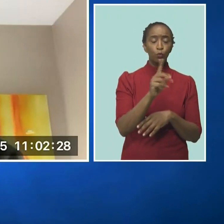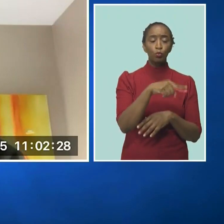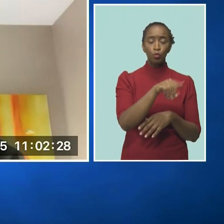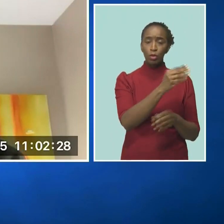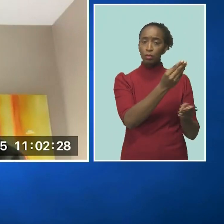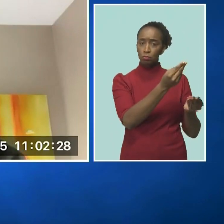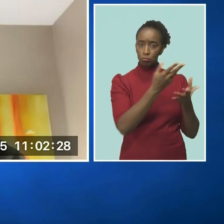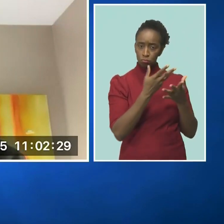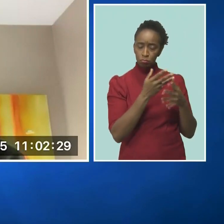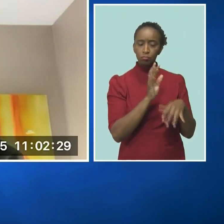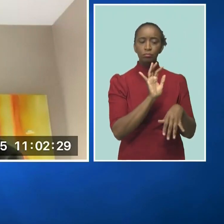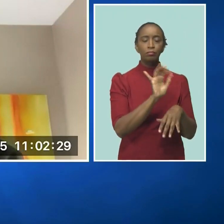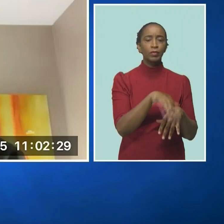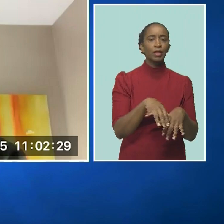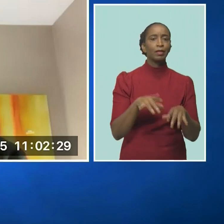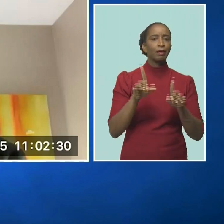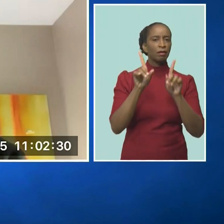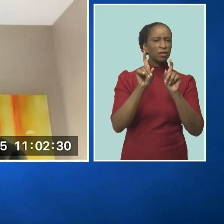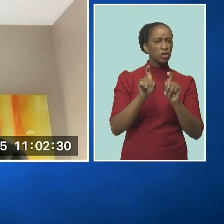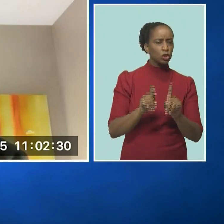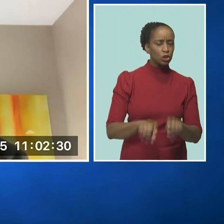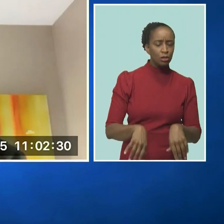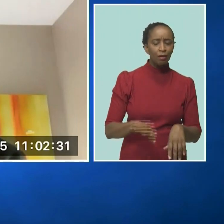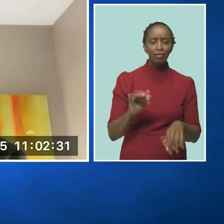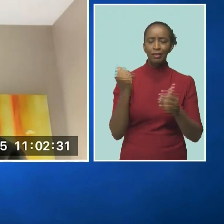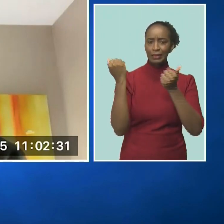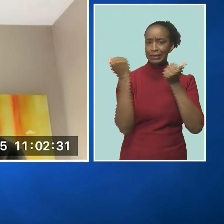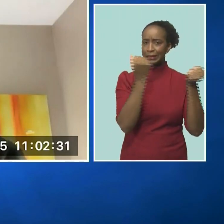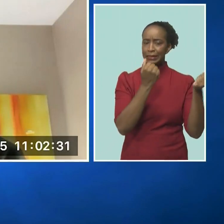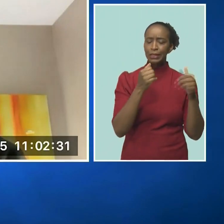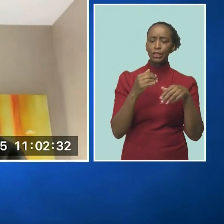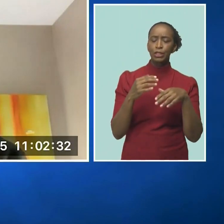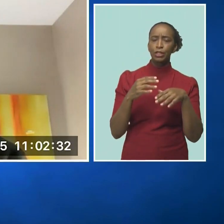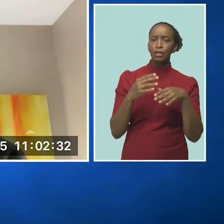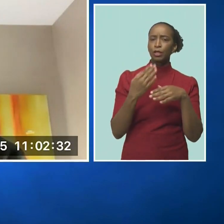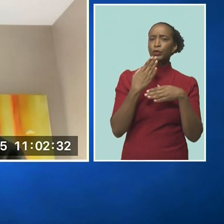sugar content, etc. But also